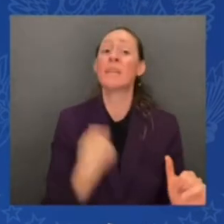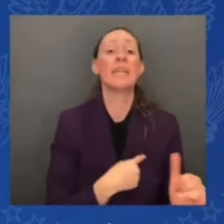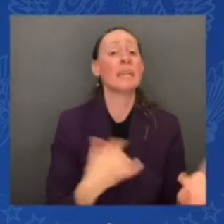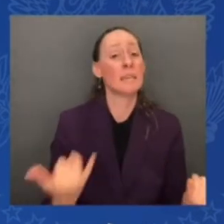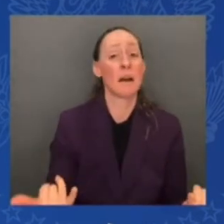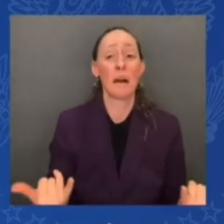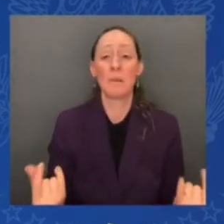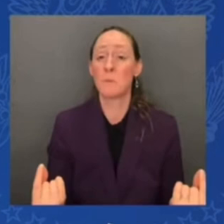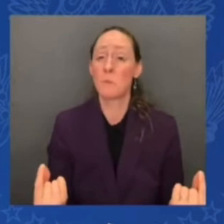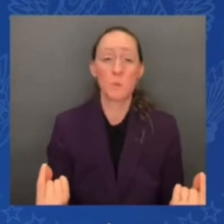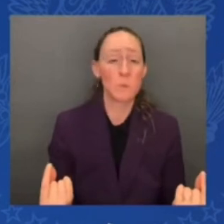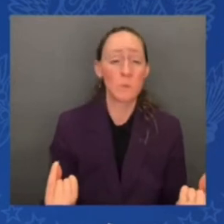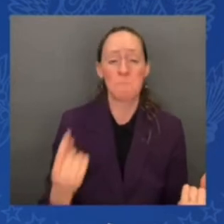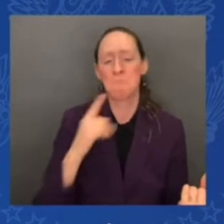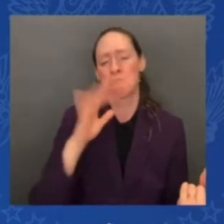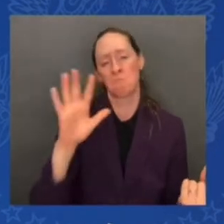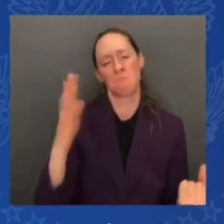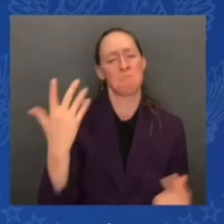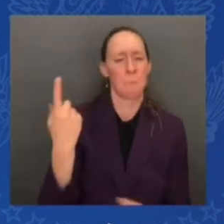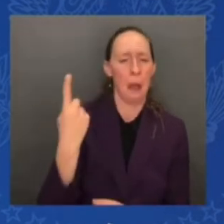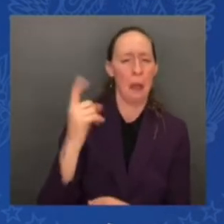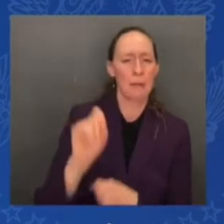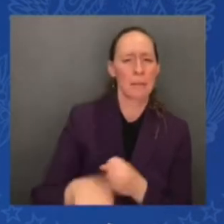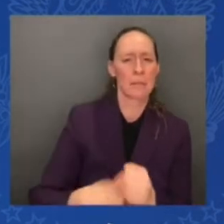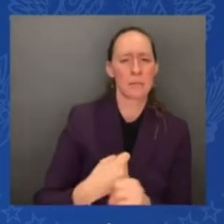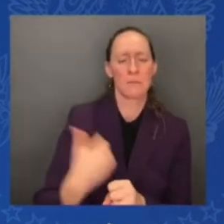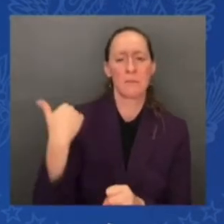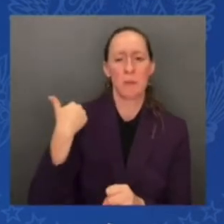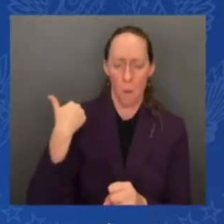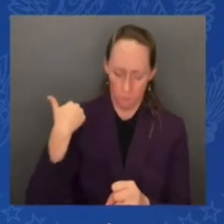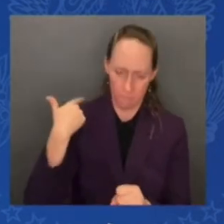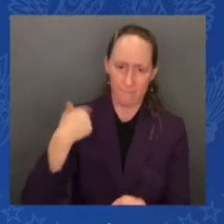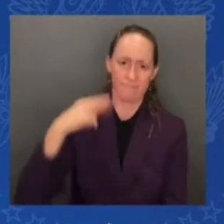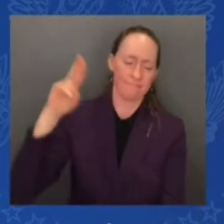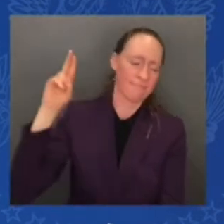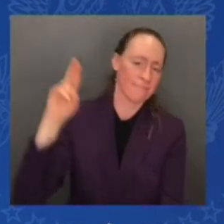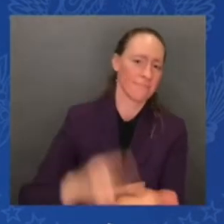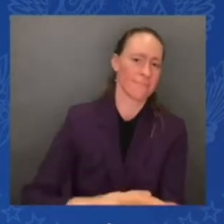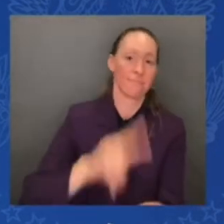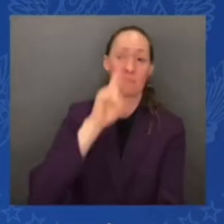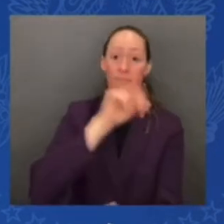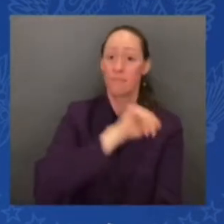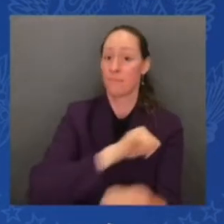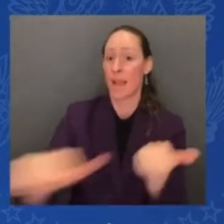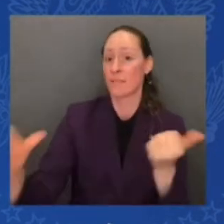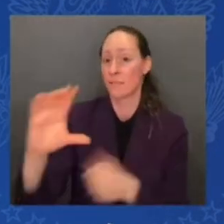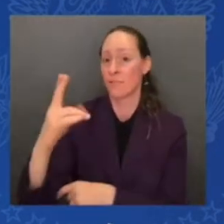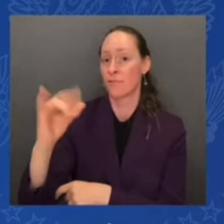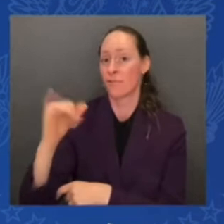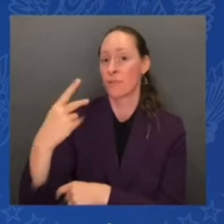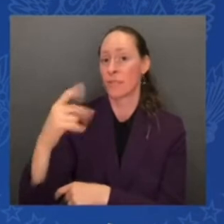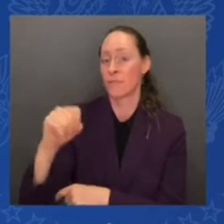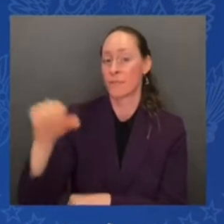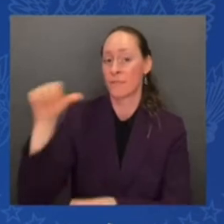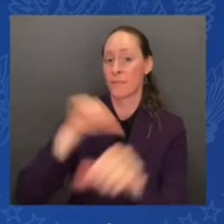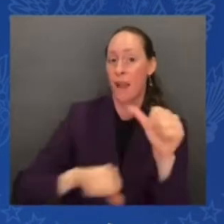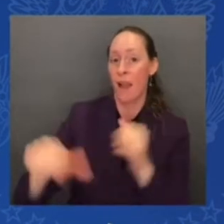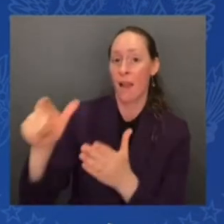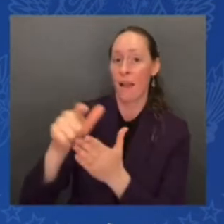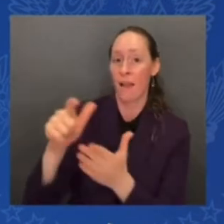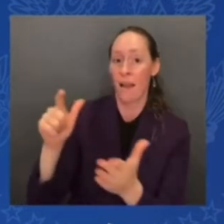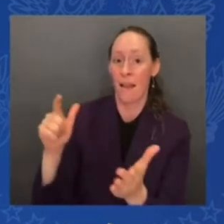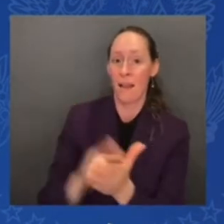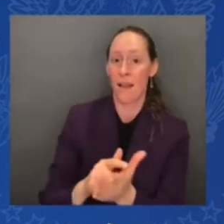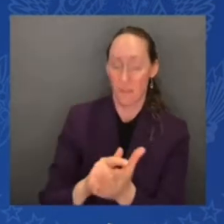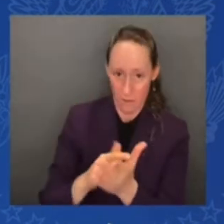Now, all over the country, semiconductor companies are investing in record billions of dollars. By the way, you